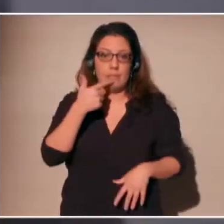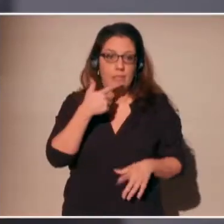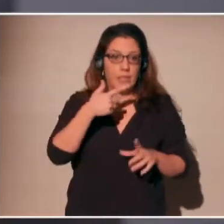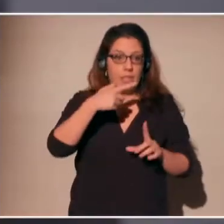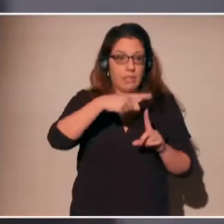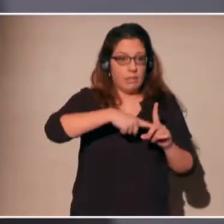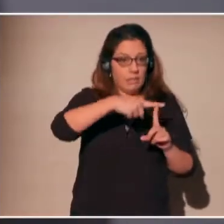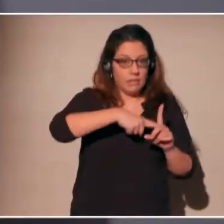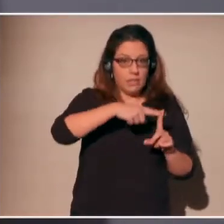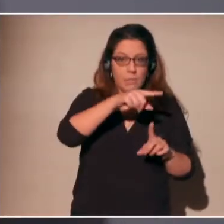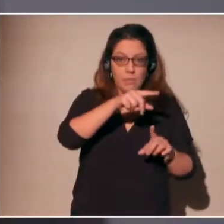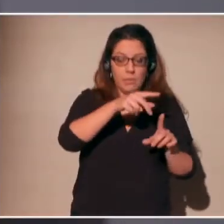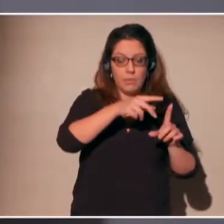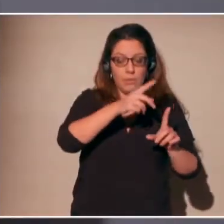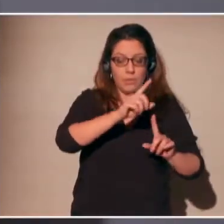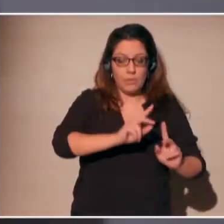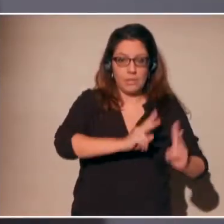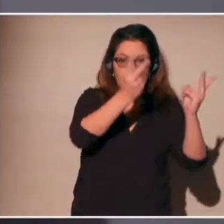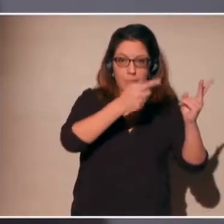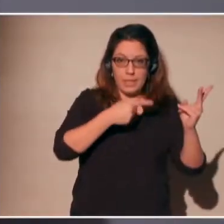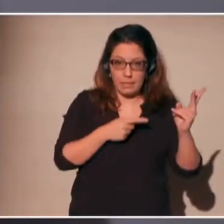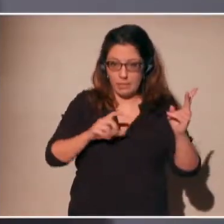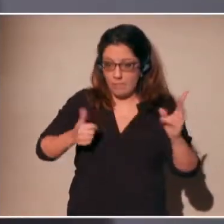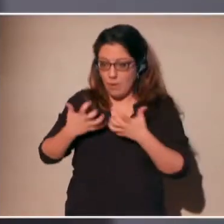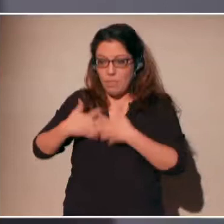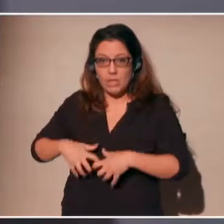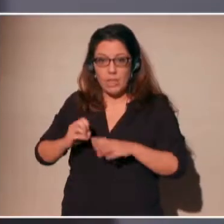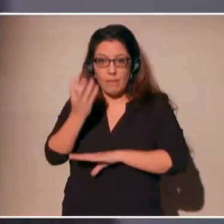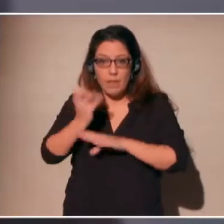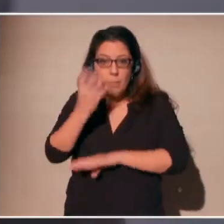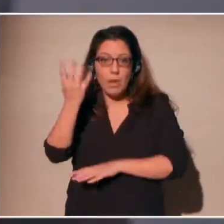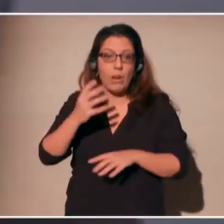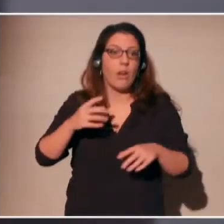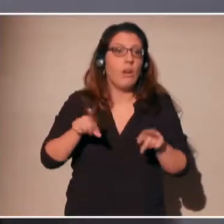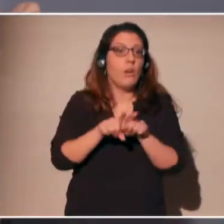example, rose after the invention of